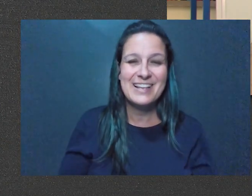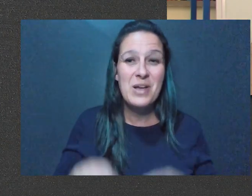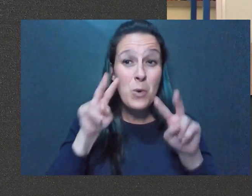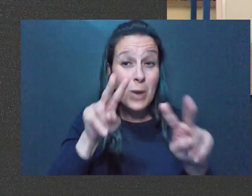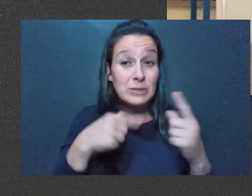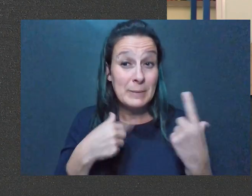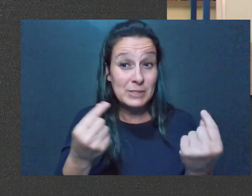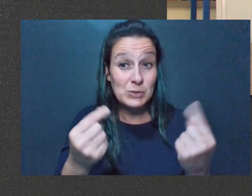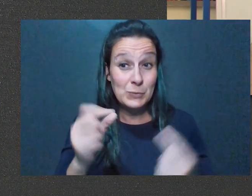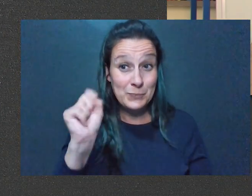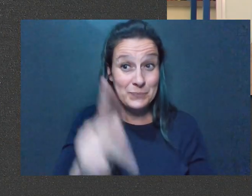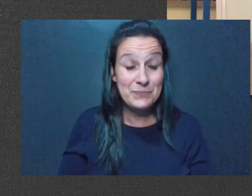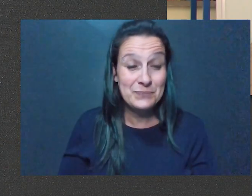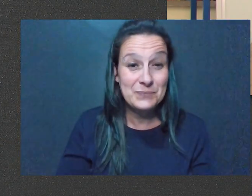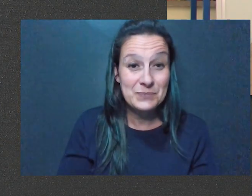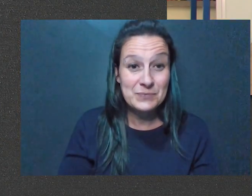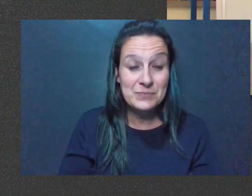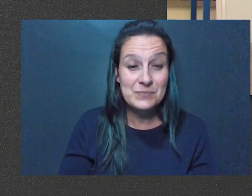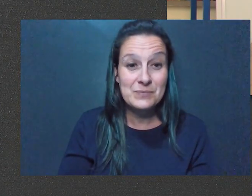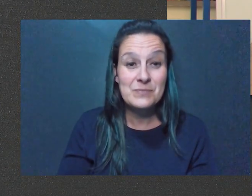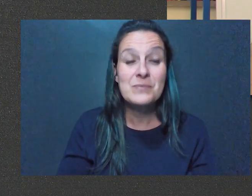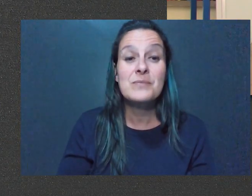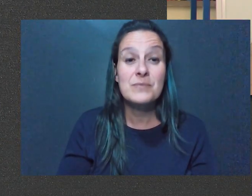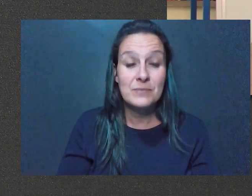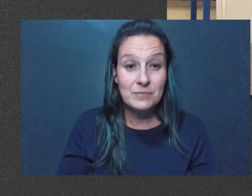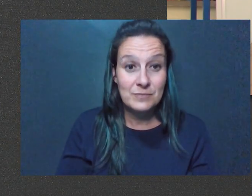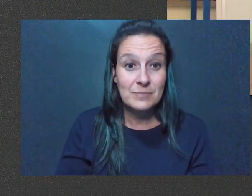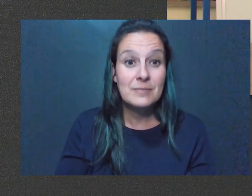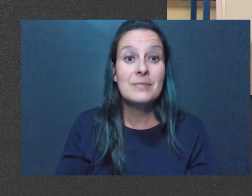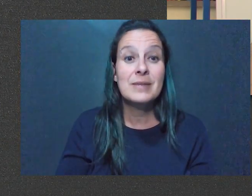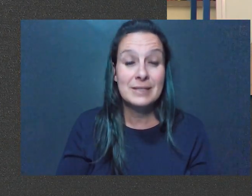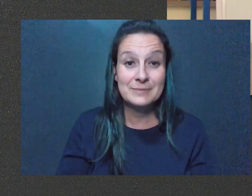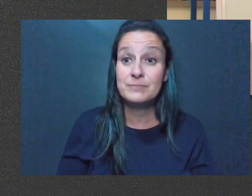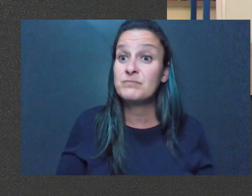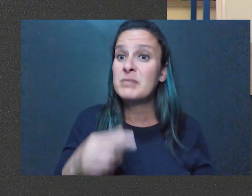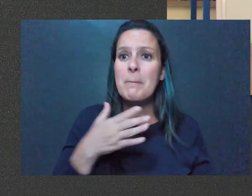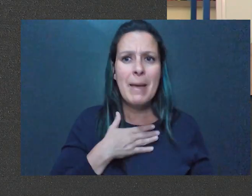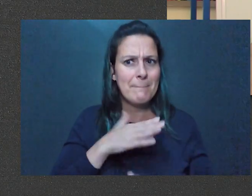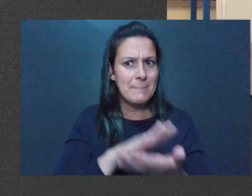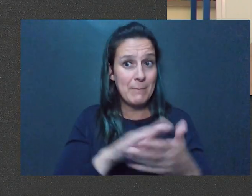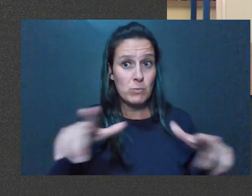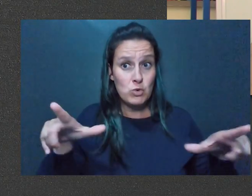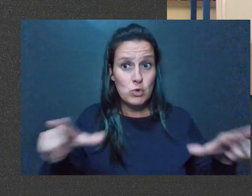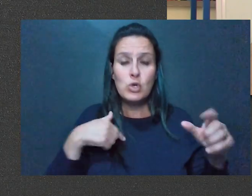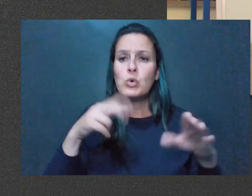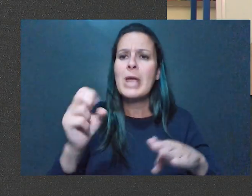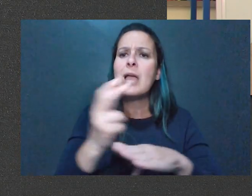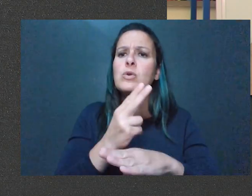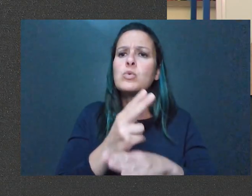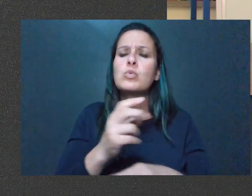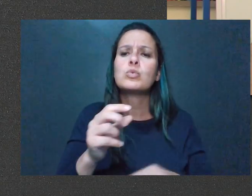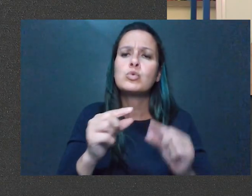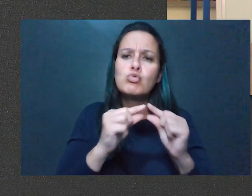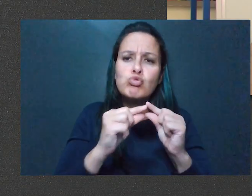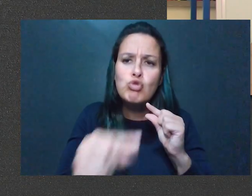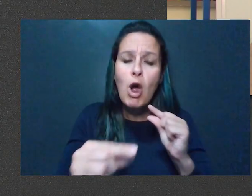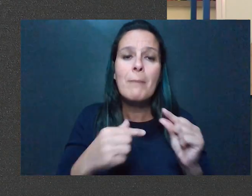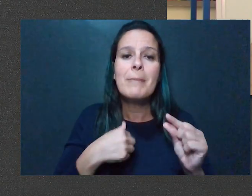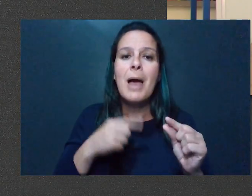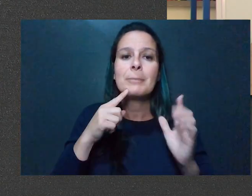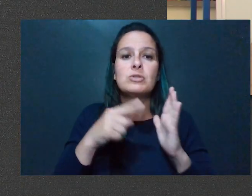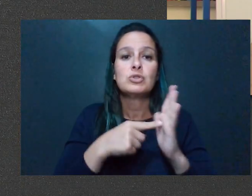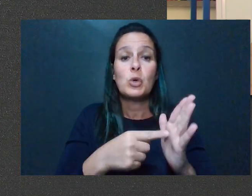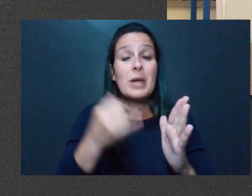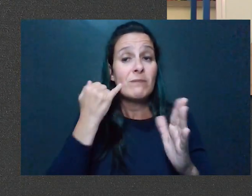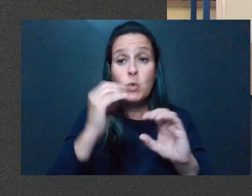do. I'm going to take my piece of paper. You can use a straw if you want, but I'm gonna show you how to do